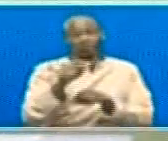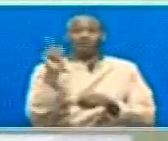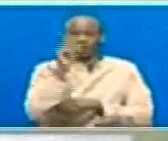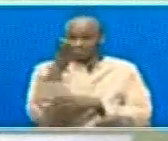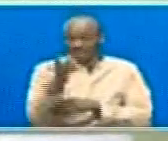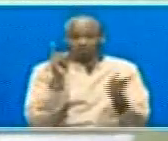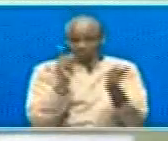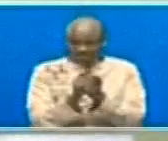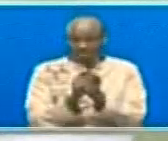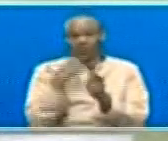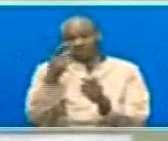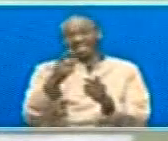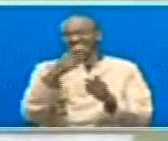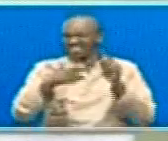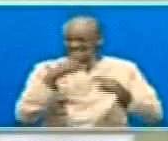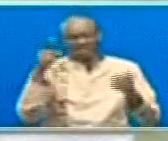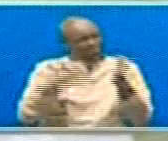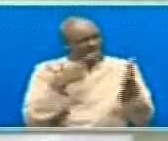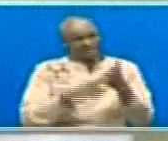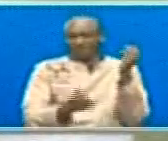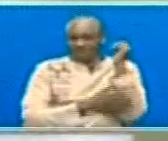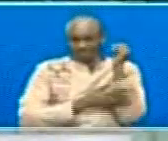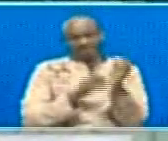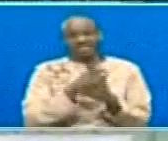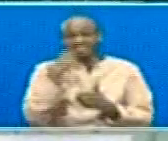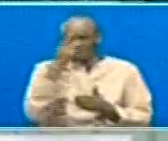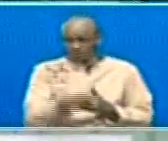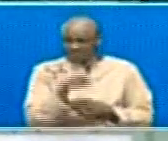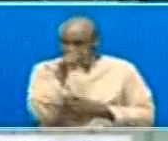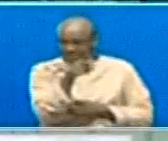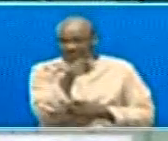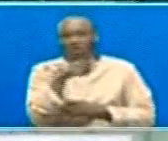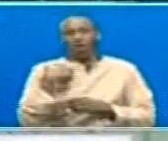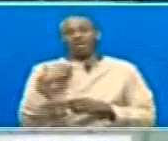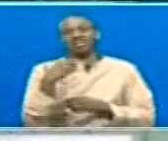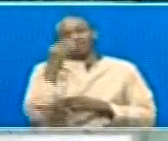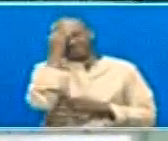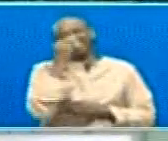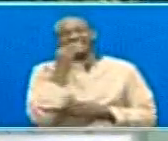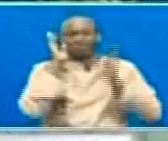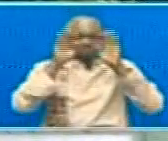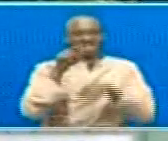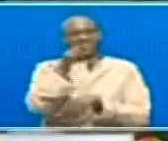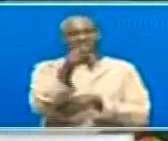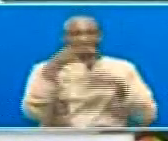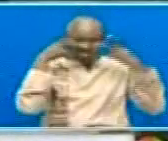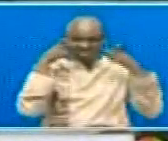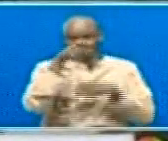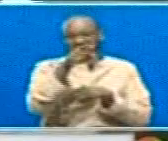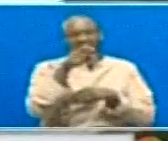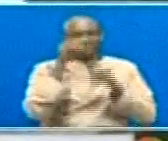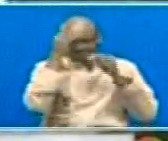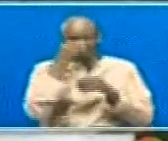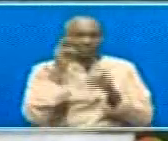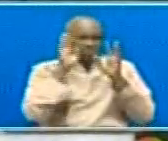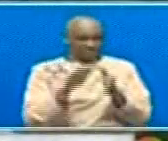and condemned the killings. They say continued attacks by Al-Shabaab under the guise of Islam must be resisted by all Muslims. We are calling